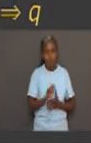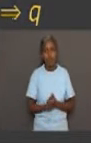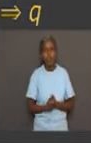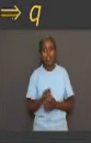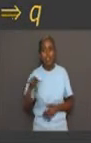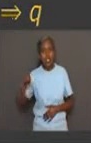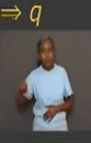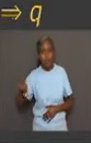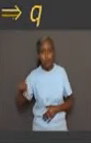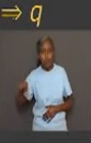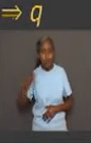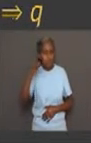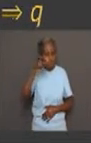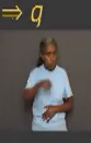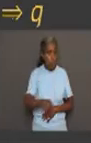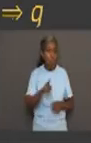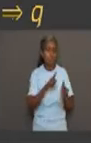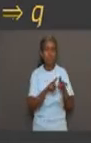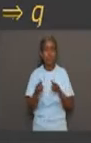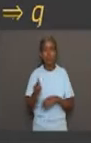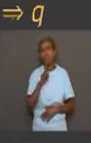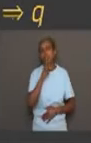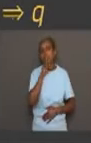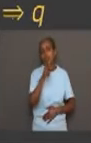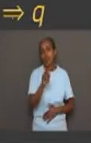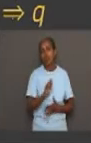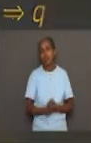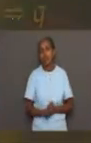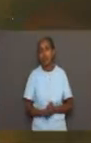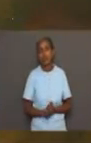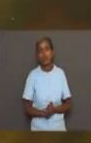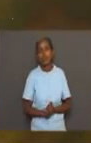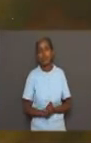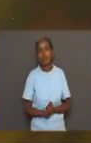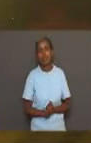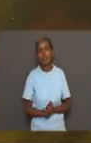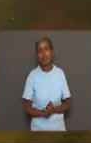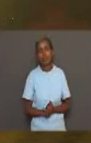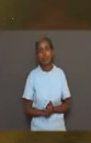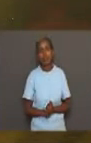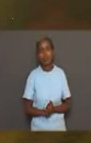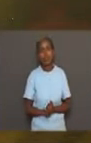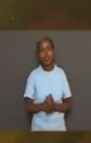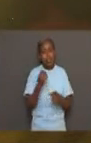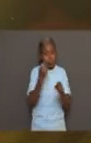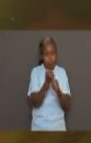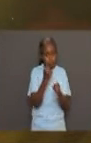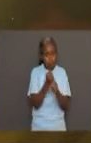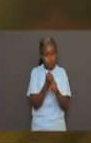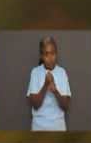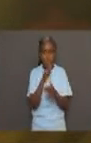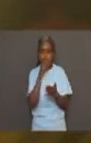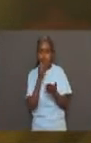then Q must also be true. To construct